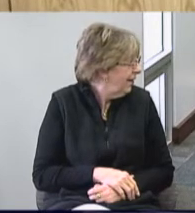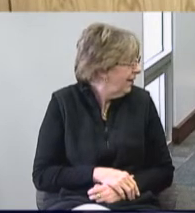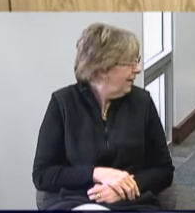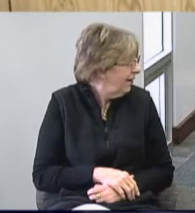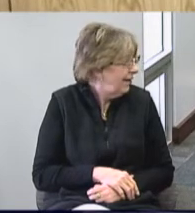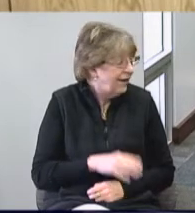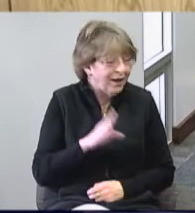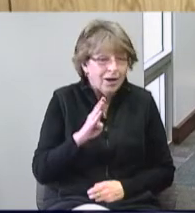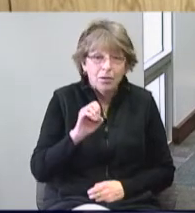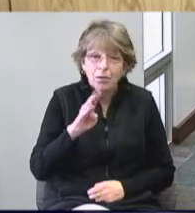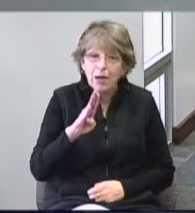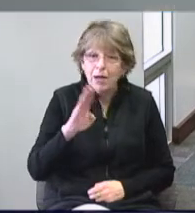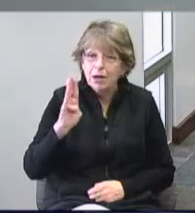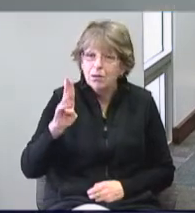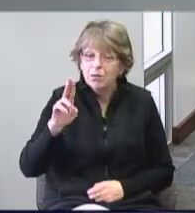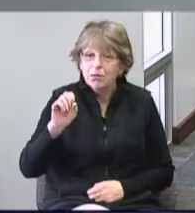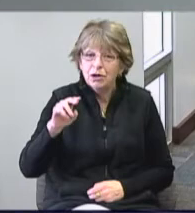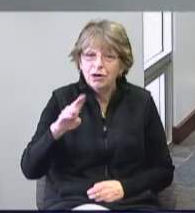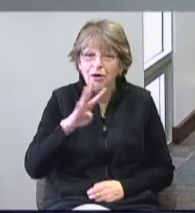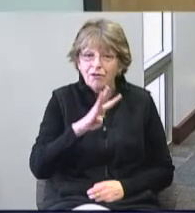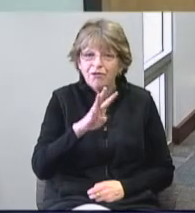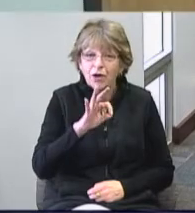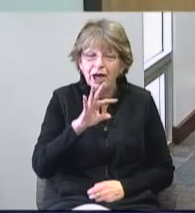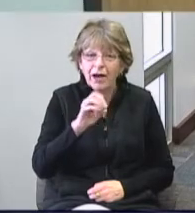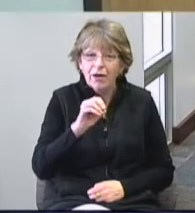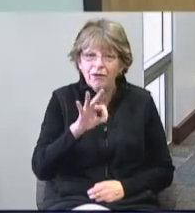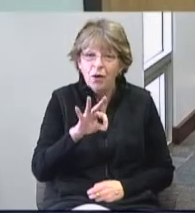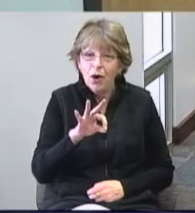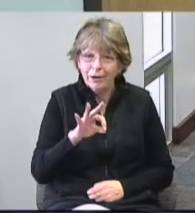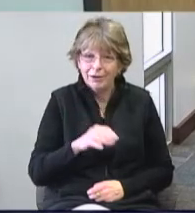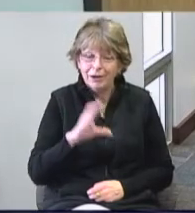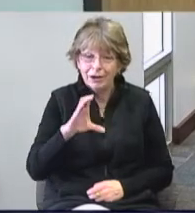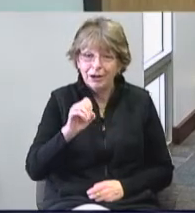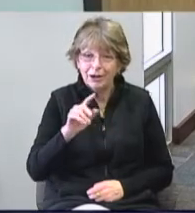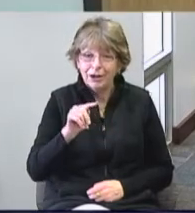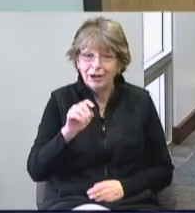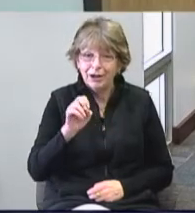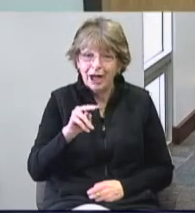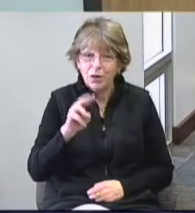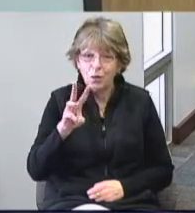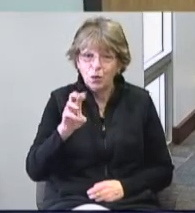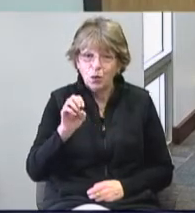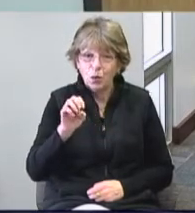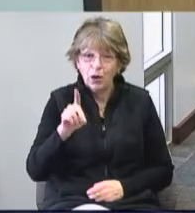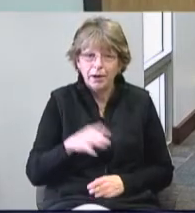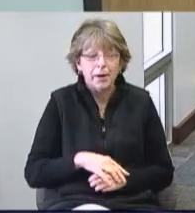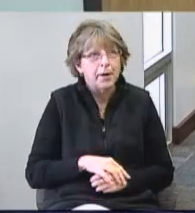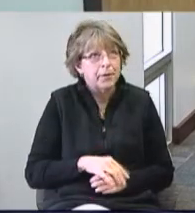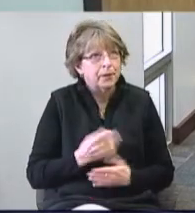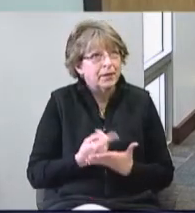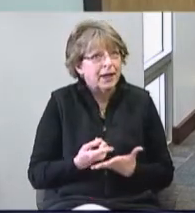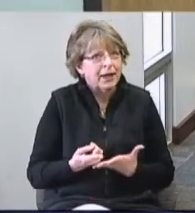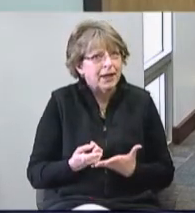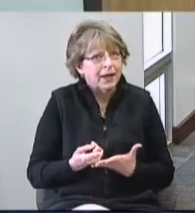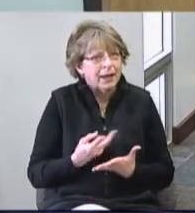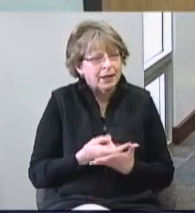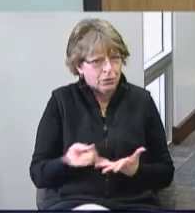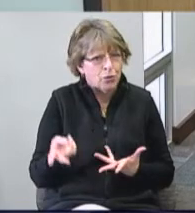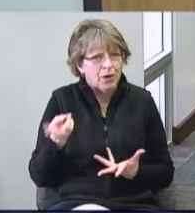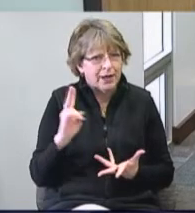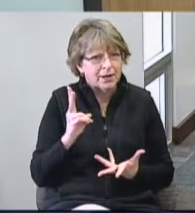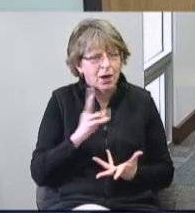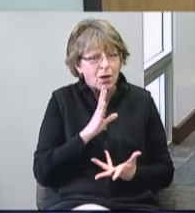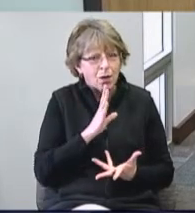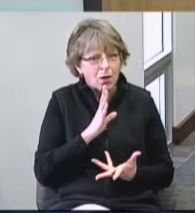Bob Bush, 4904 Cottonwood, city resident. Last week, our last meeting, I talked about a local business, and I wanted